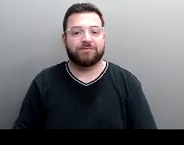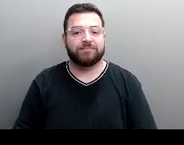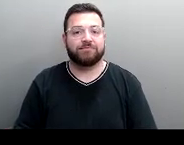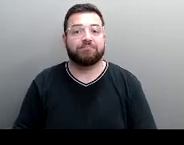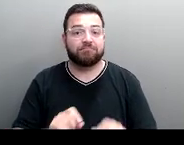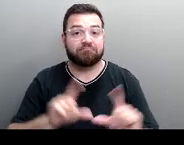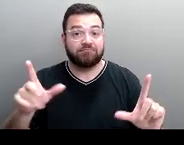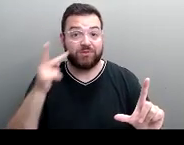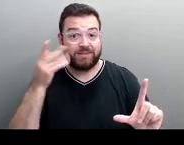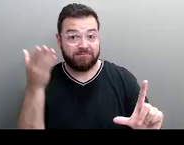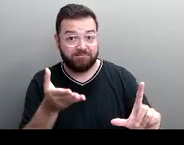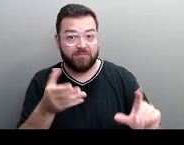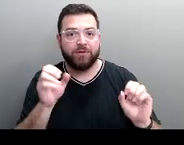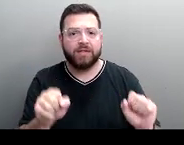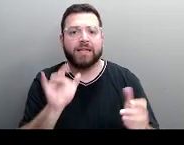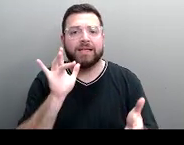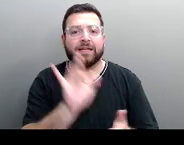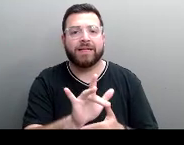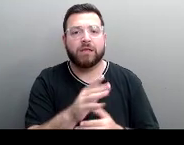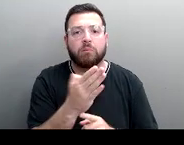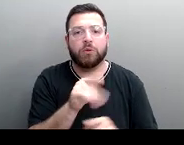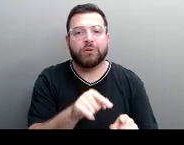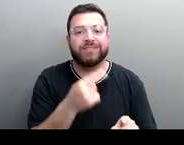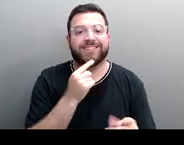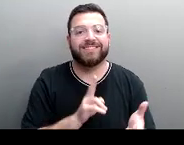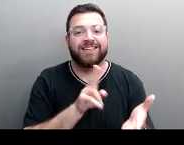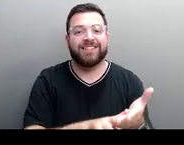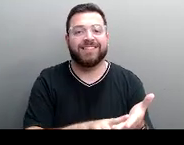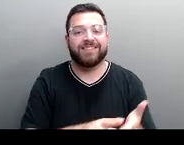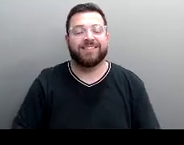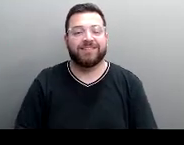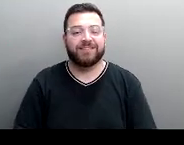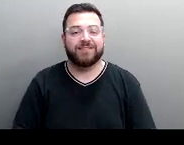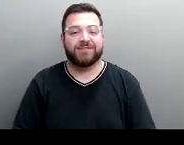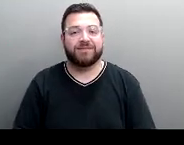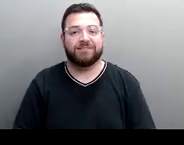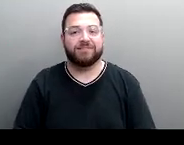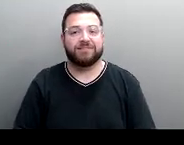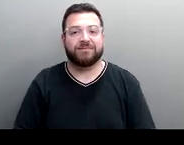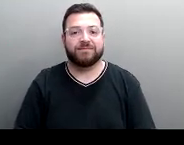So once you're on this page, you're just going to click on the blue button that says Sign In.